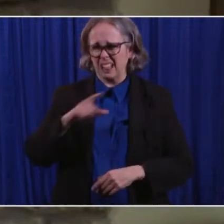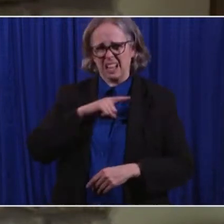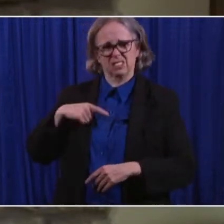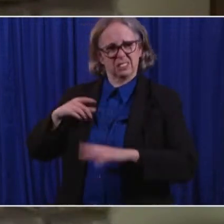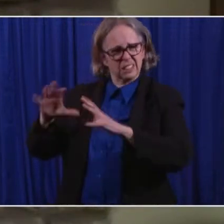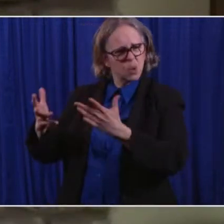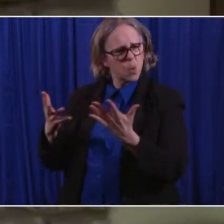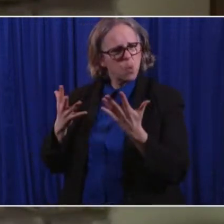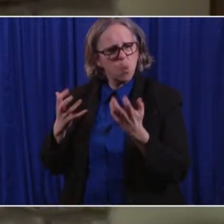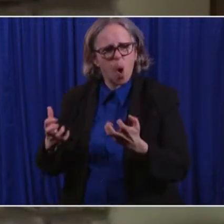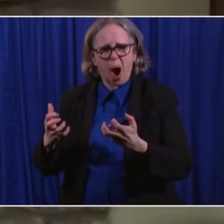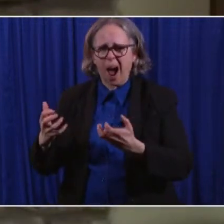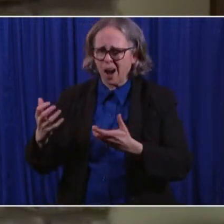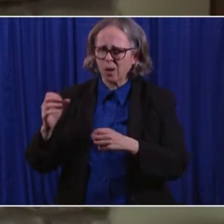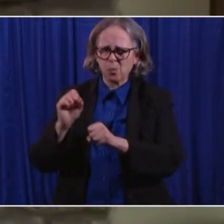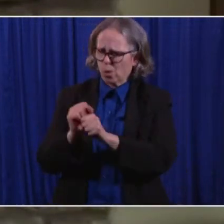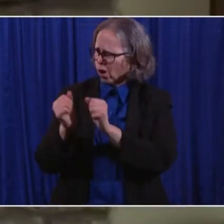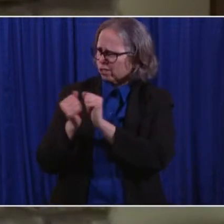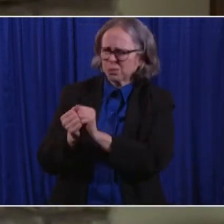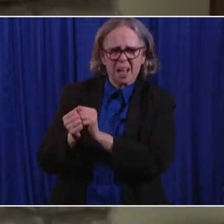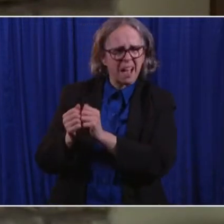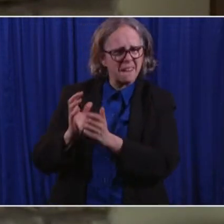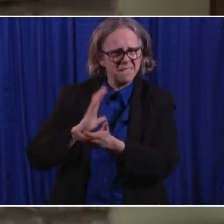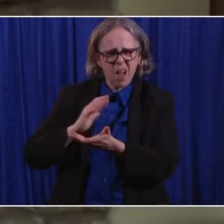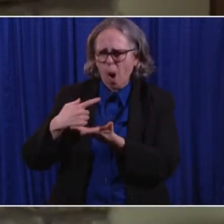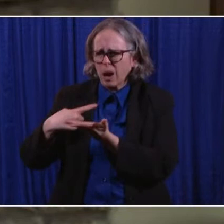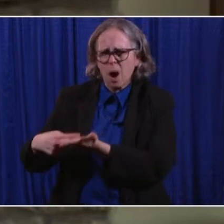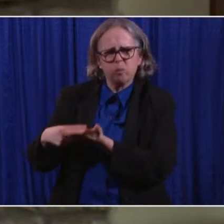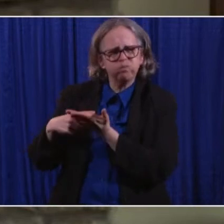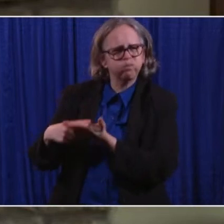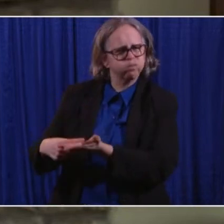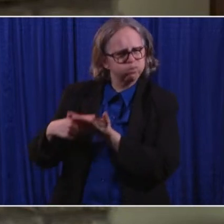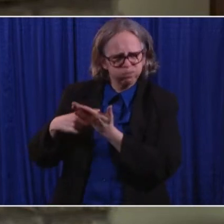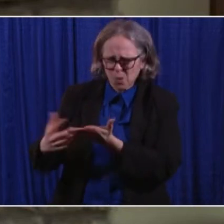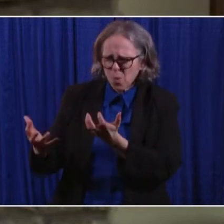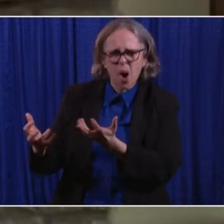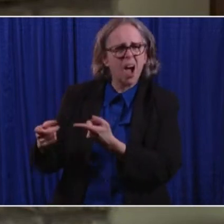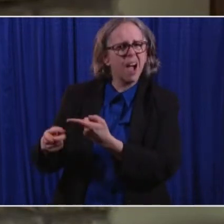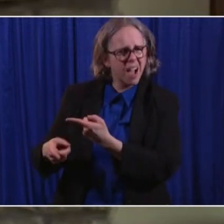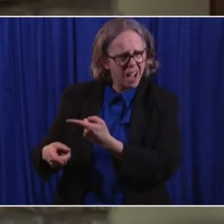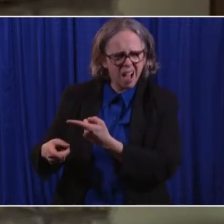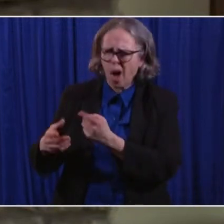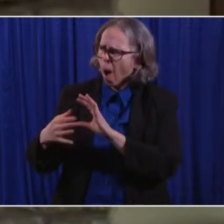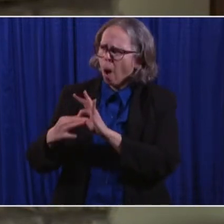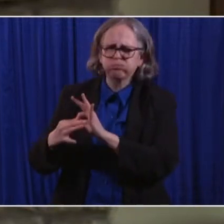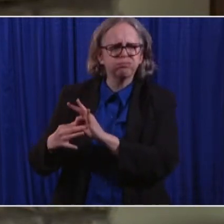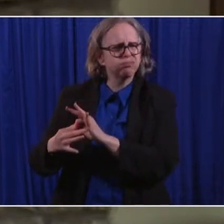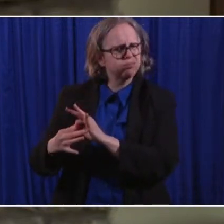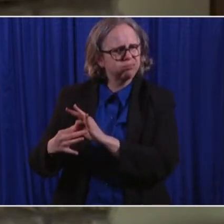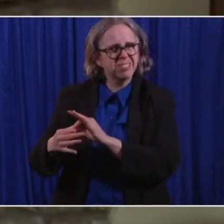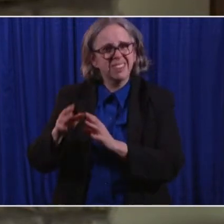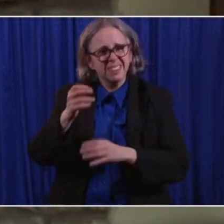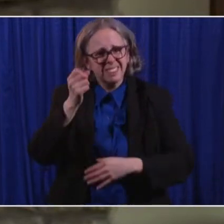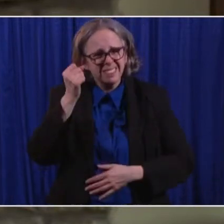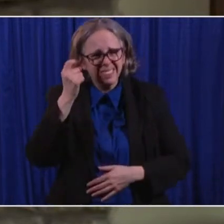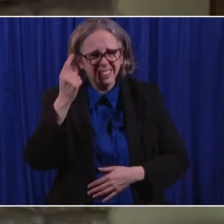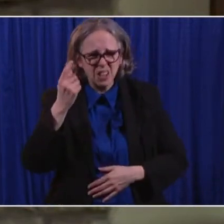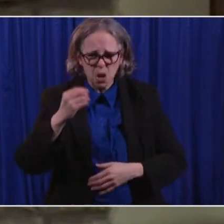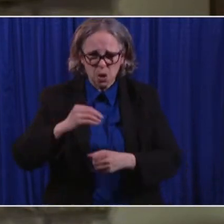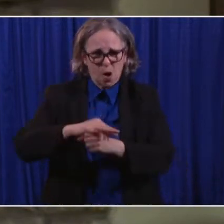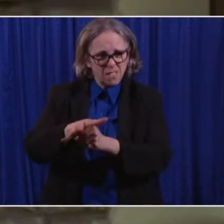them. We want to have conversations. We're coming out of this thing. Things are going well,